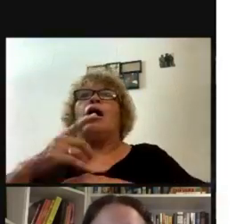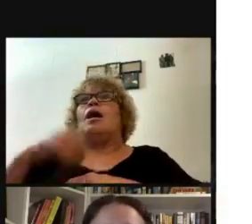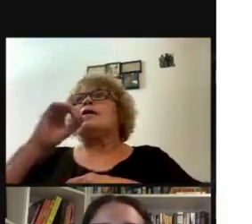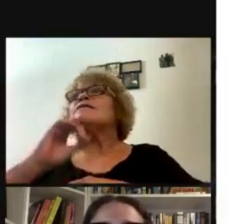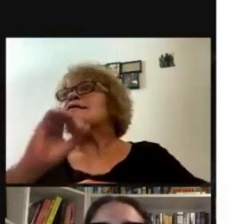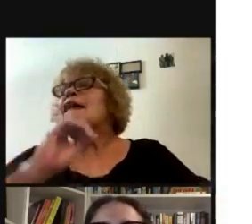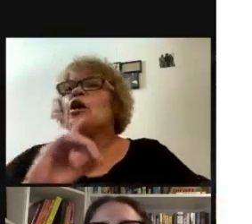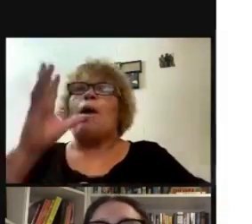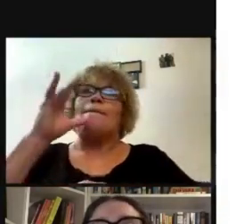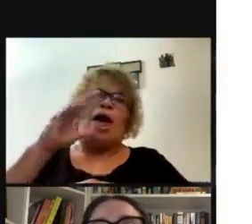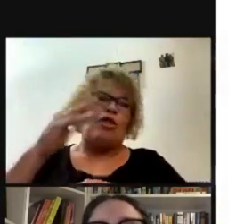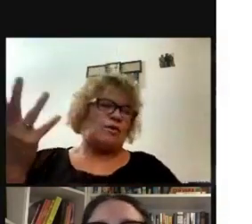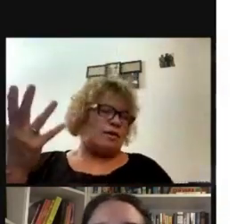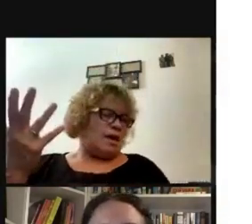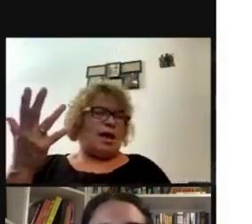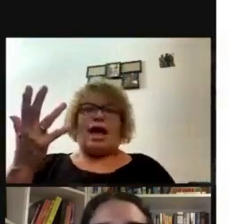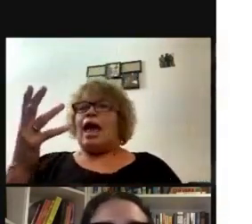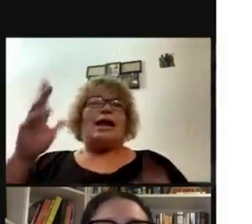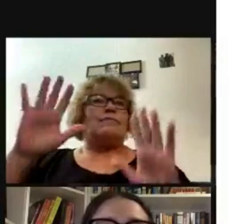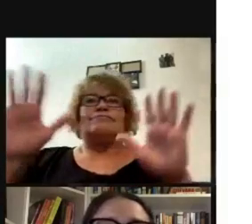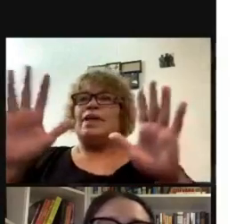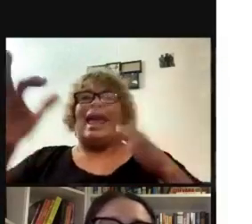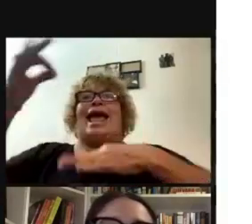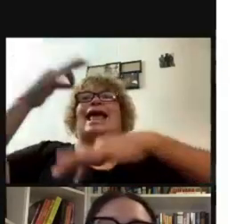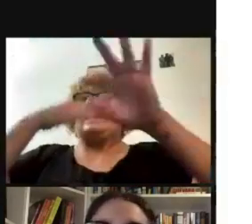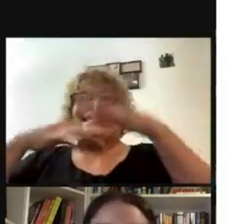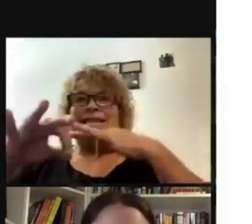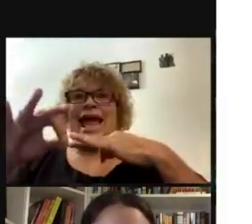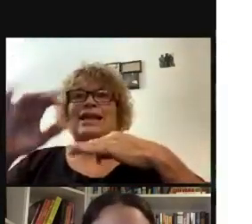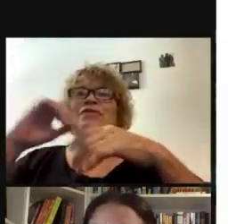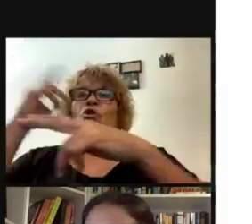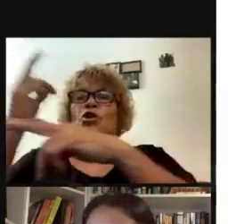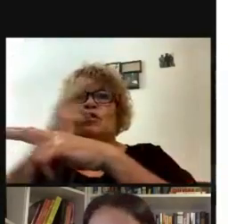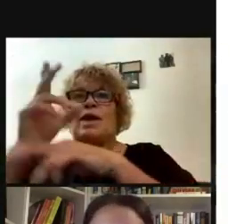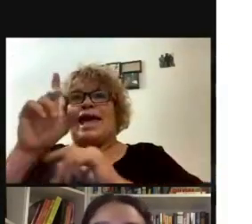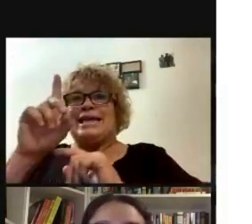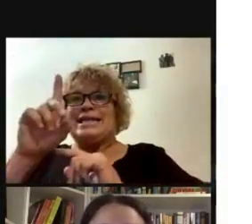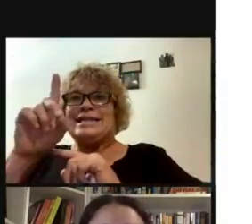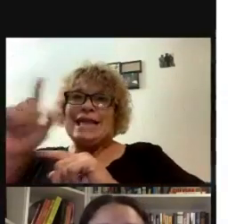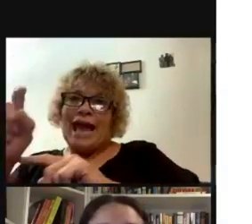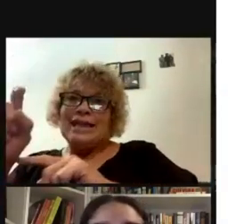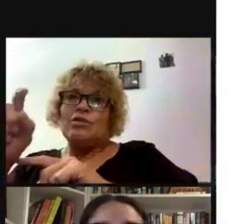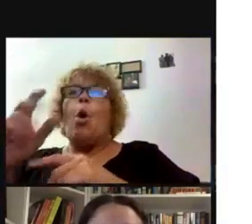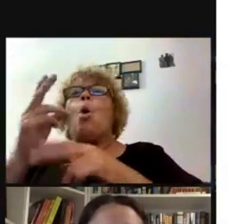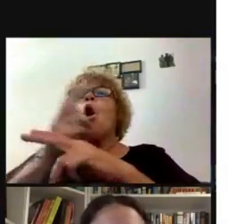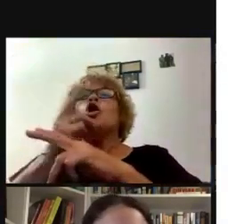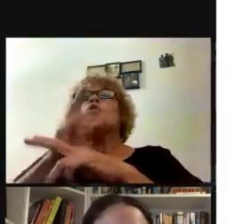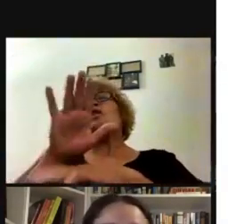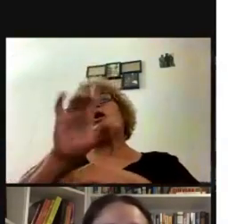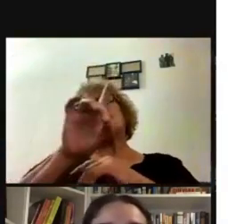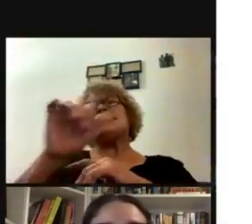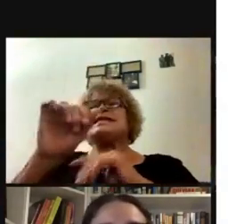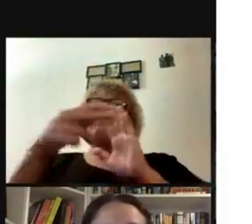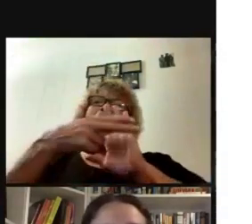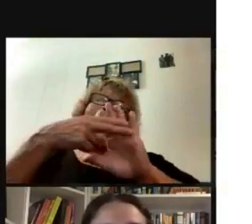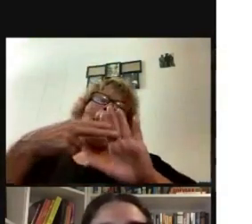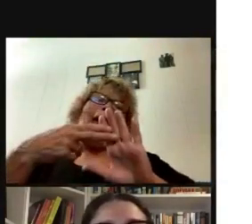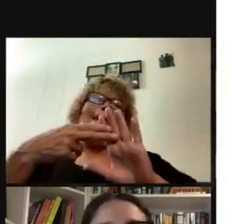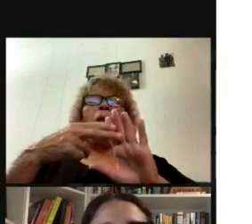single mothers, right? Instead, they used diagnoses or disability labels like this